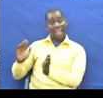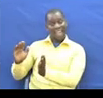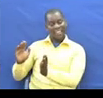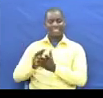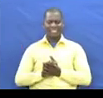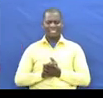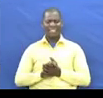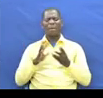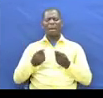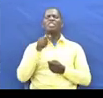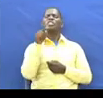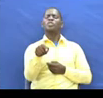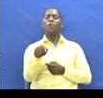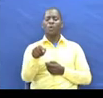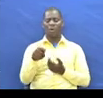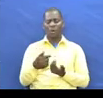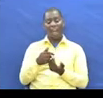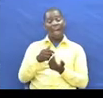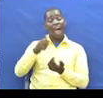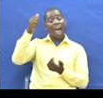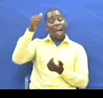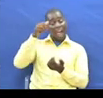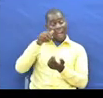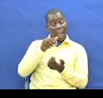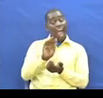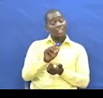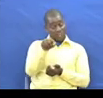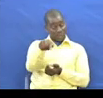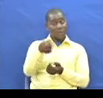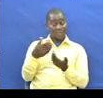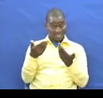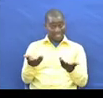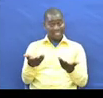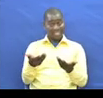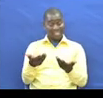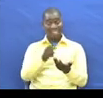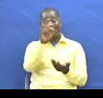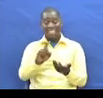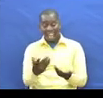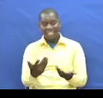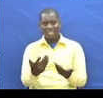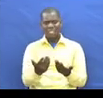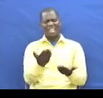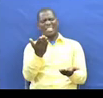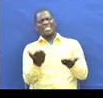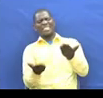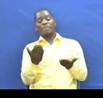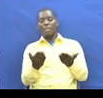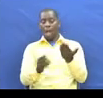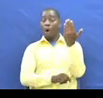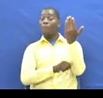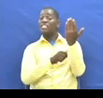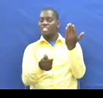second one, which is the ordered pairs. But I told you that representation of a relation, of the